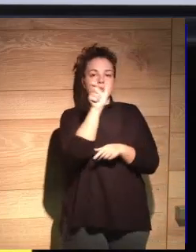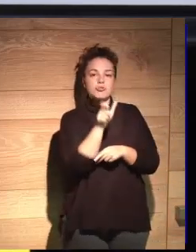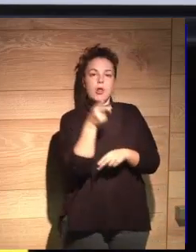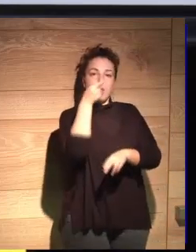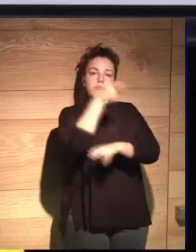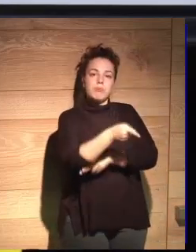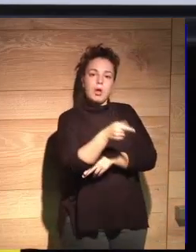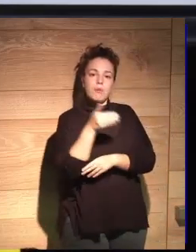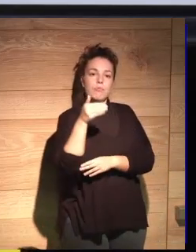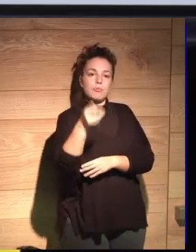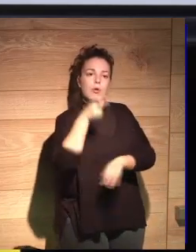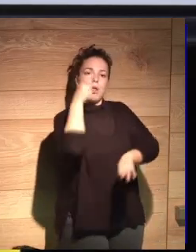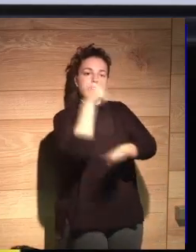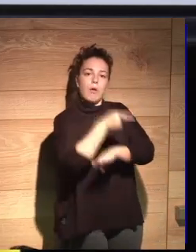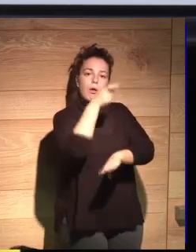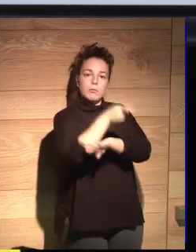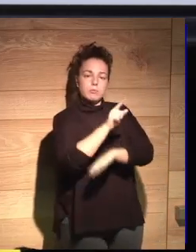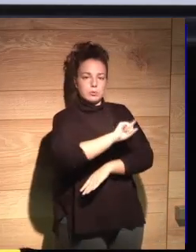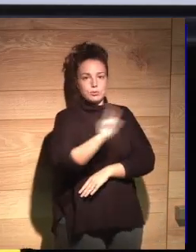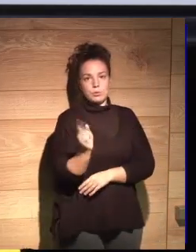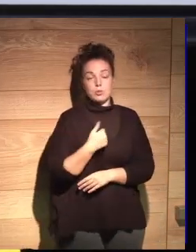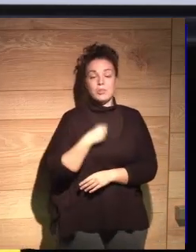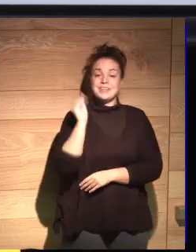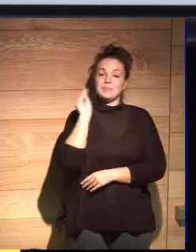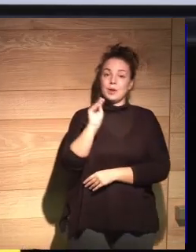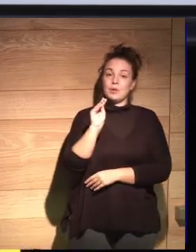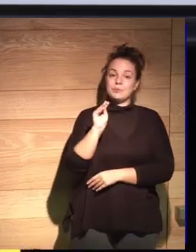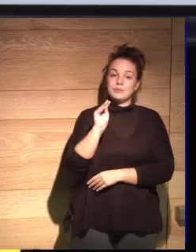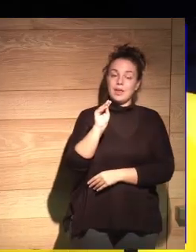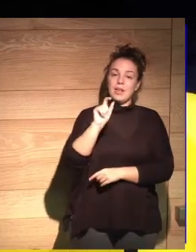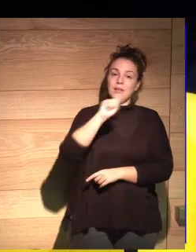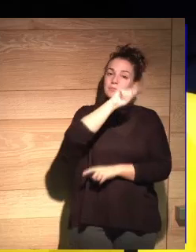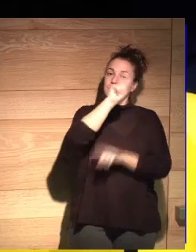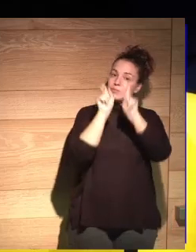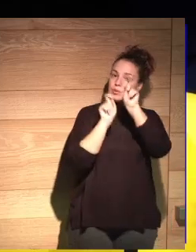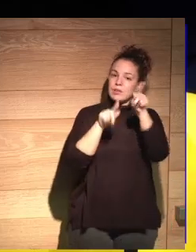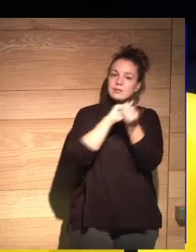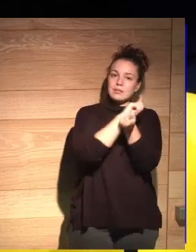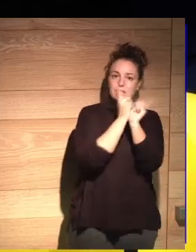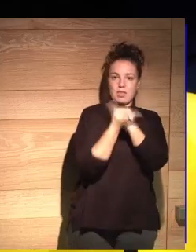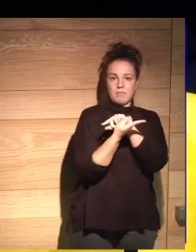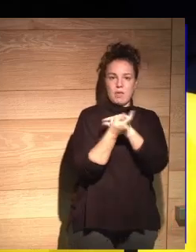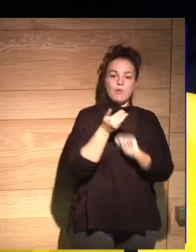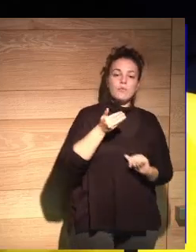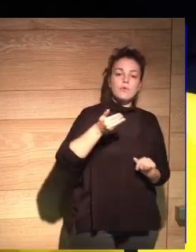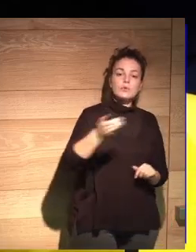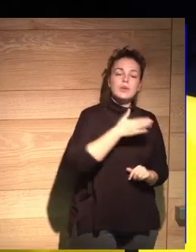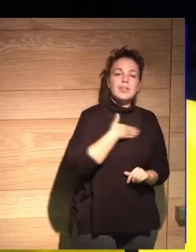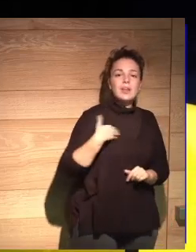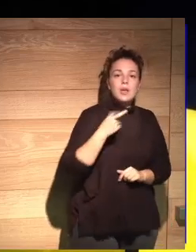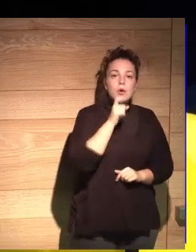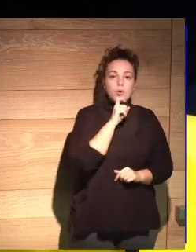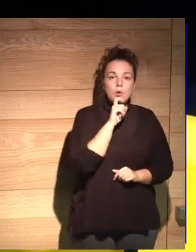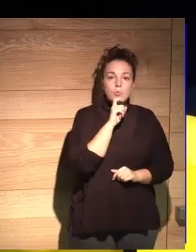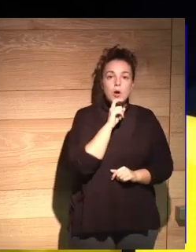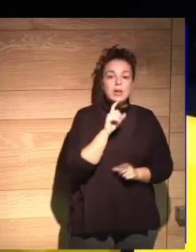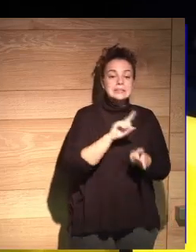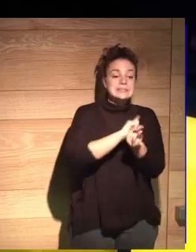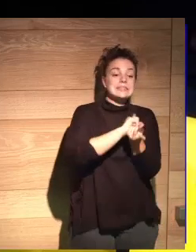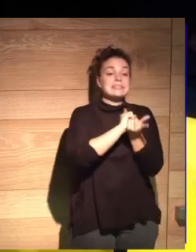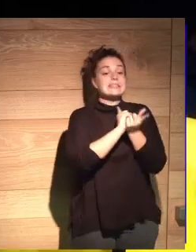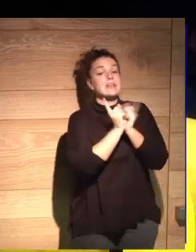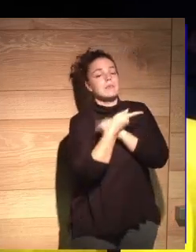the future to most of humanity. So the question, let's start by changing the question on what the future will be and how we